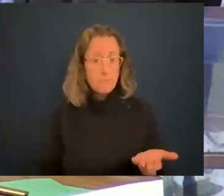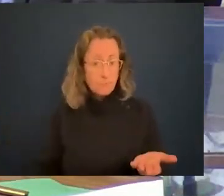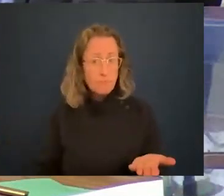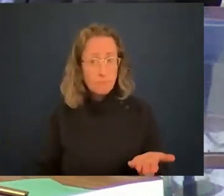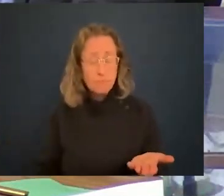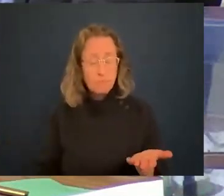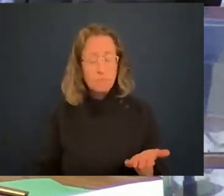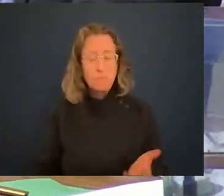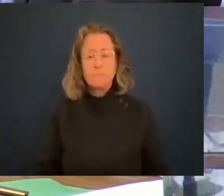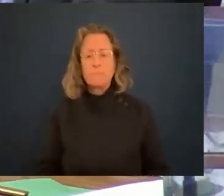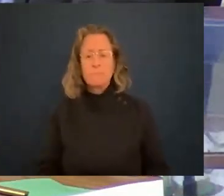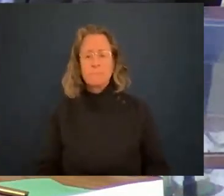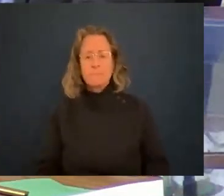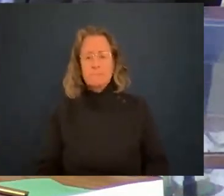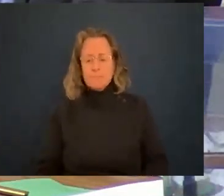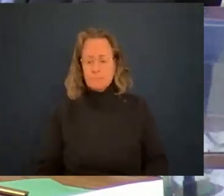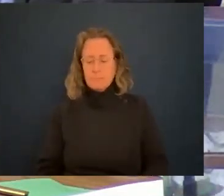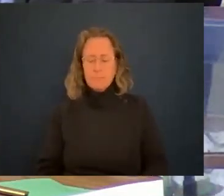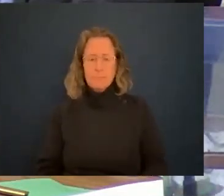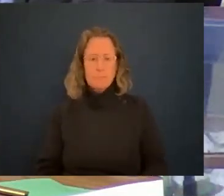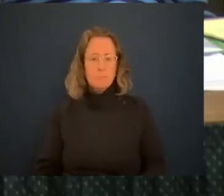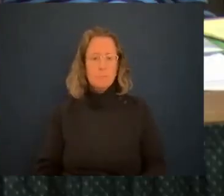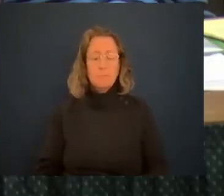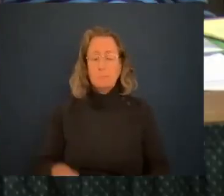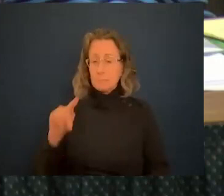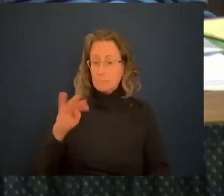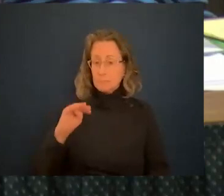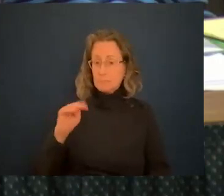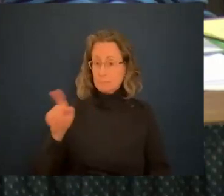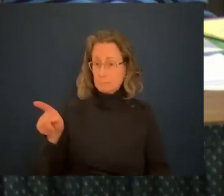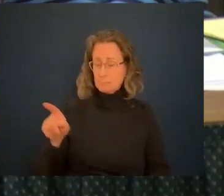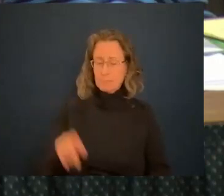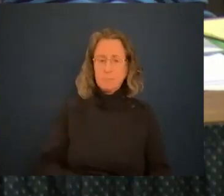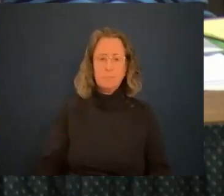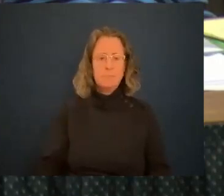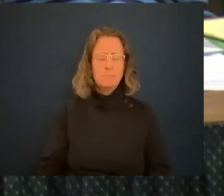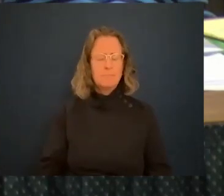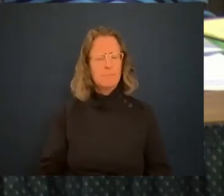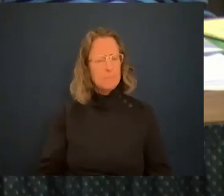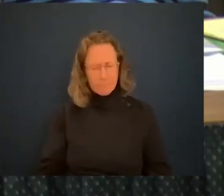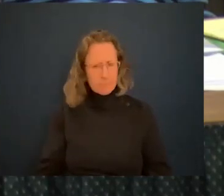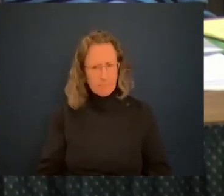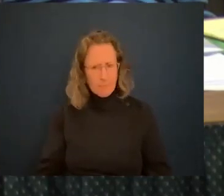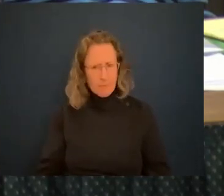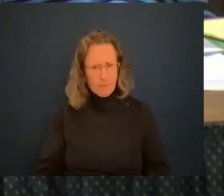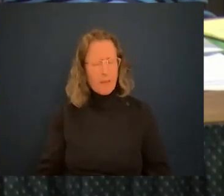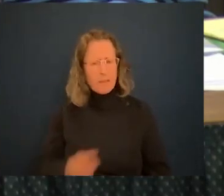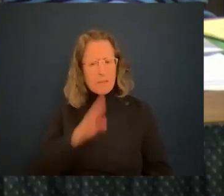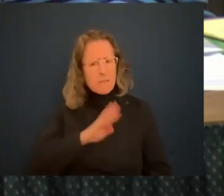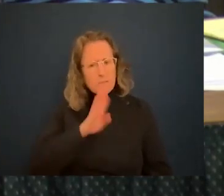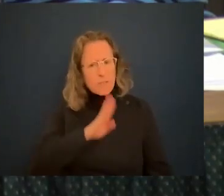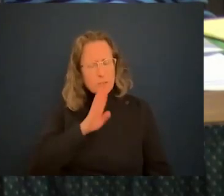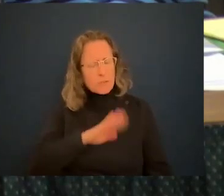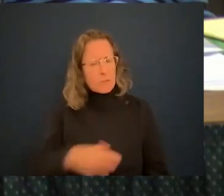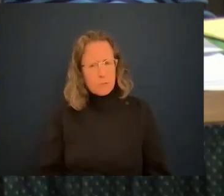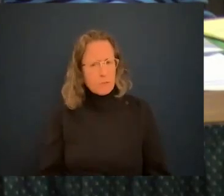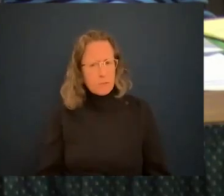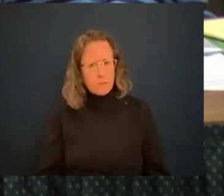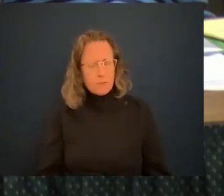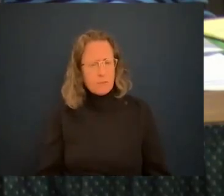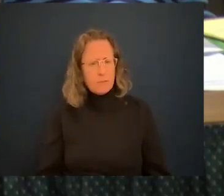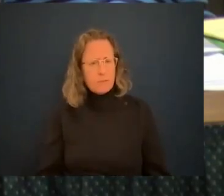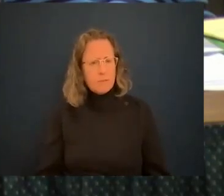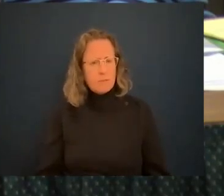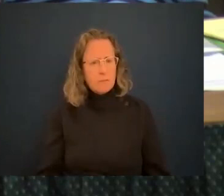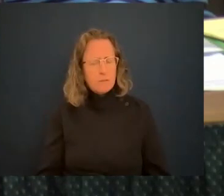of that uh Tim can I just say that I you know this is a this is frustrating to me because I've kind of